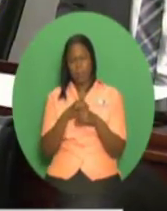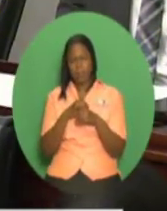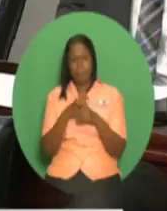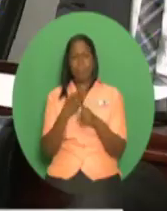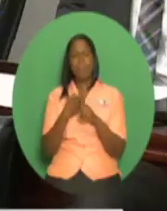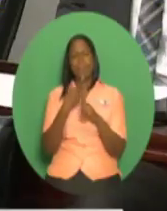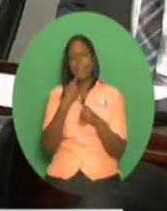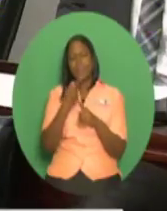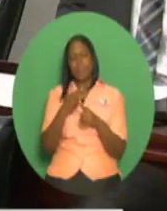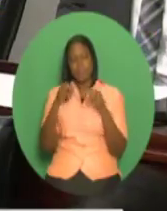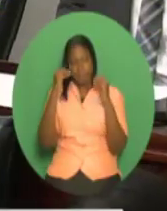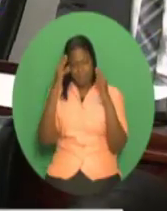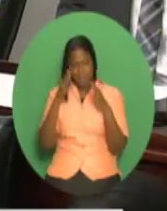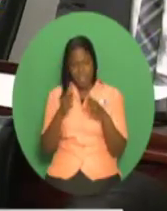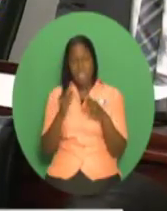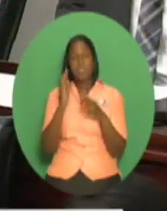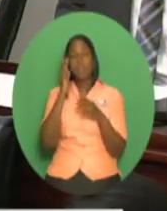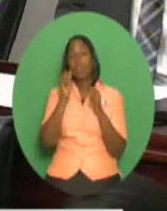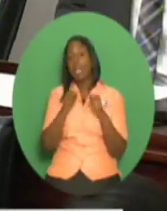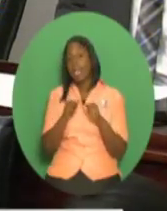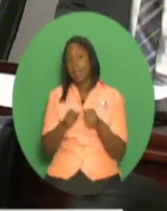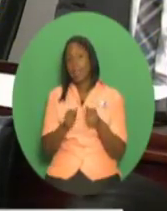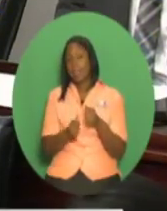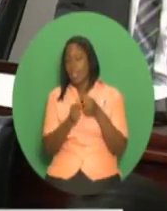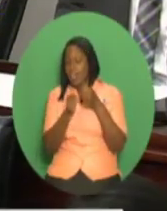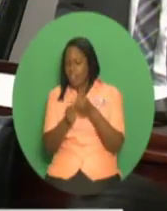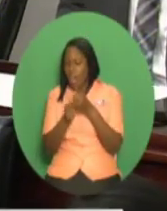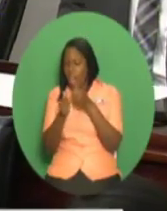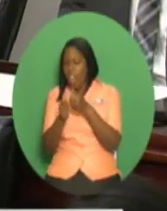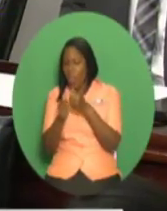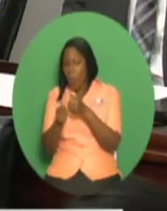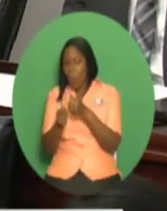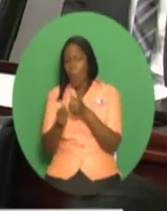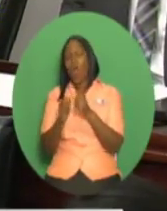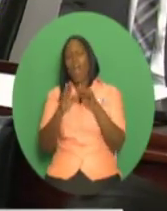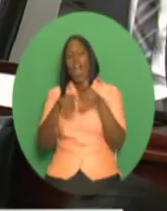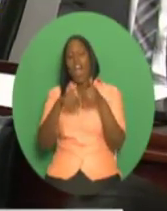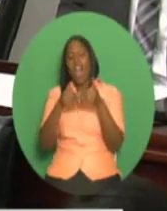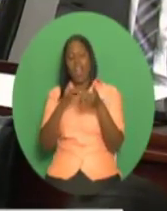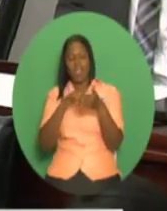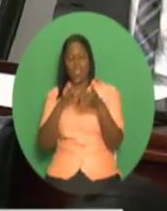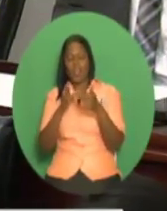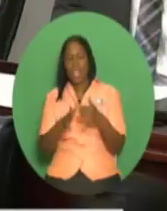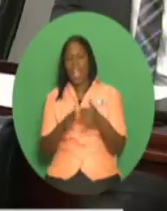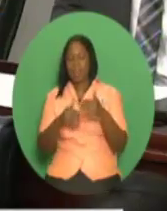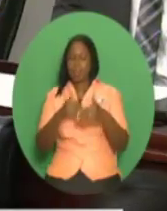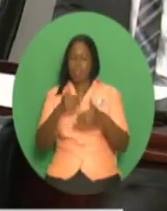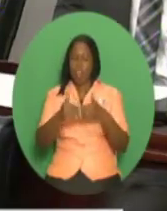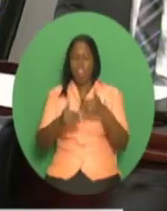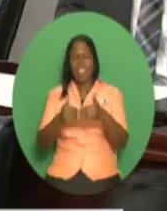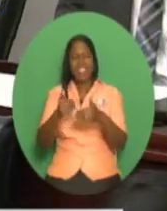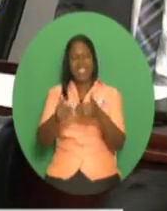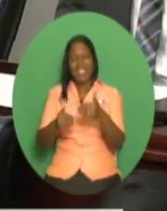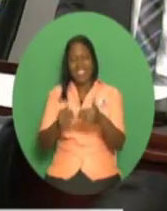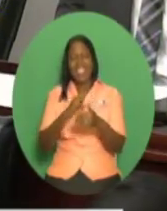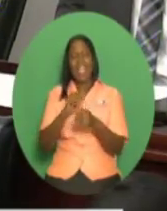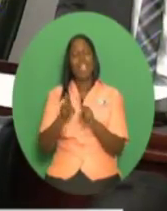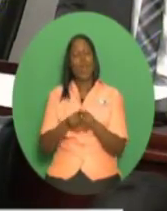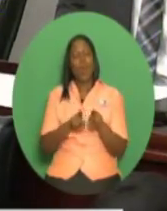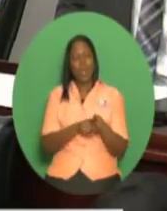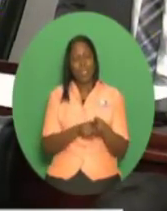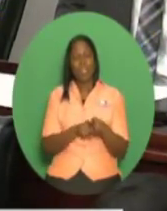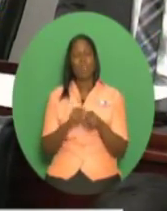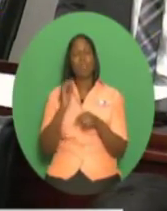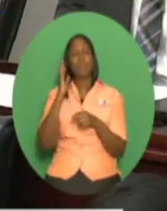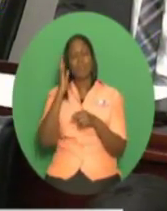track the performance and the progress of our students, and also to identify areas